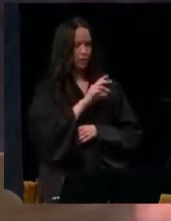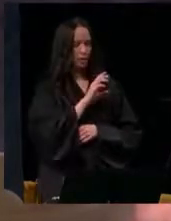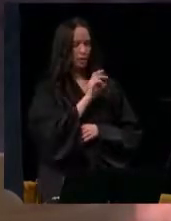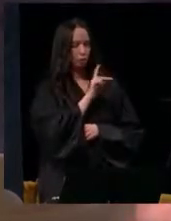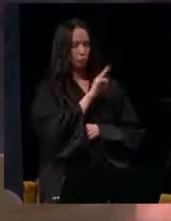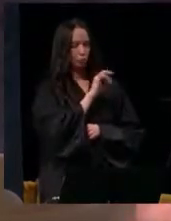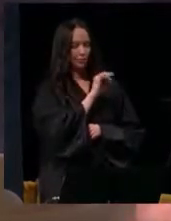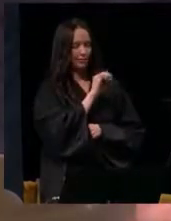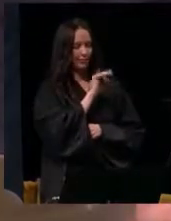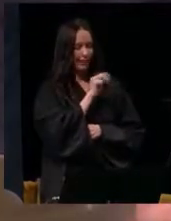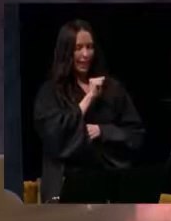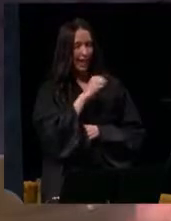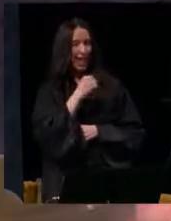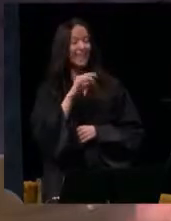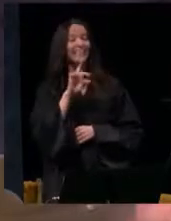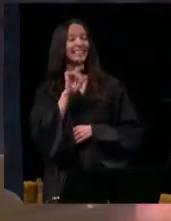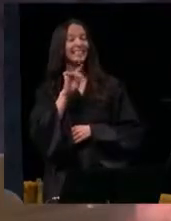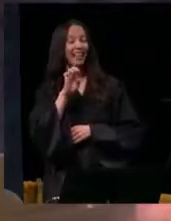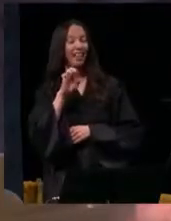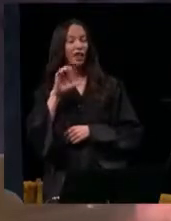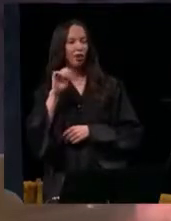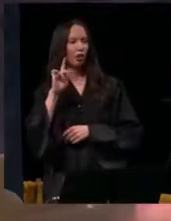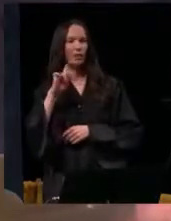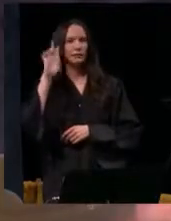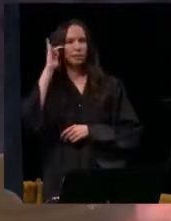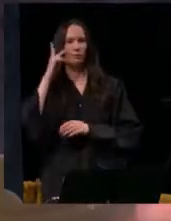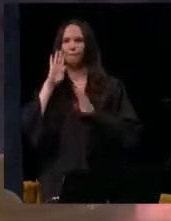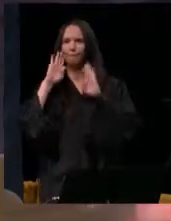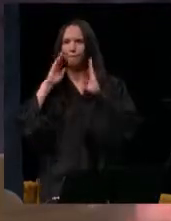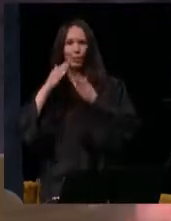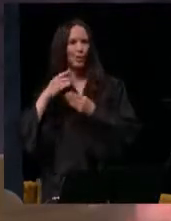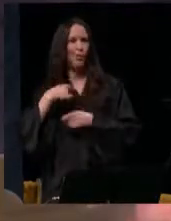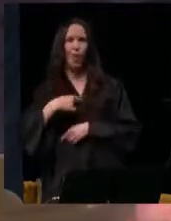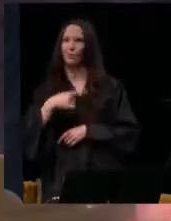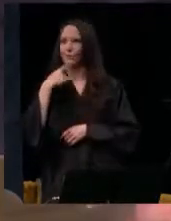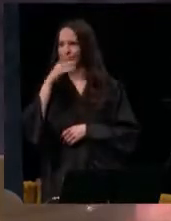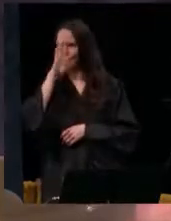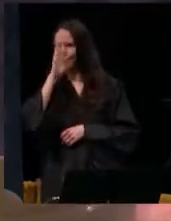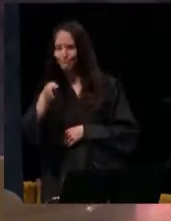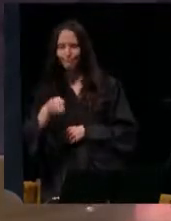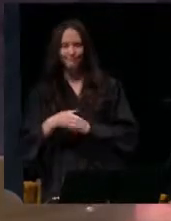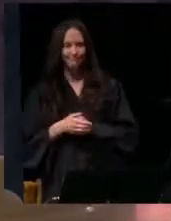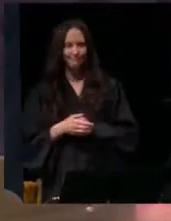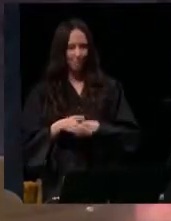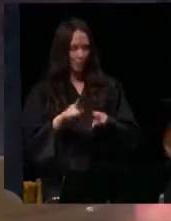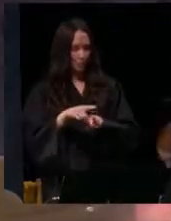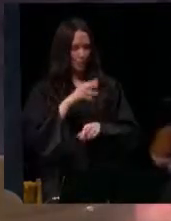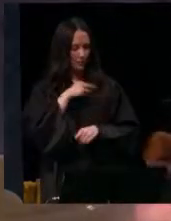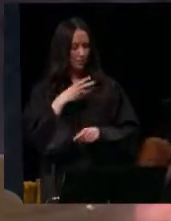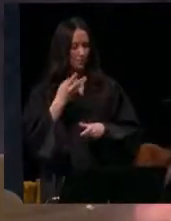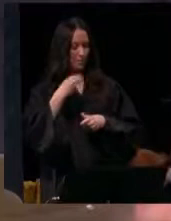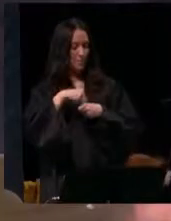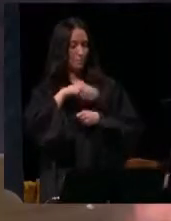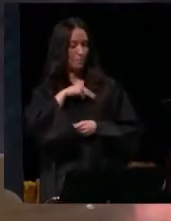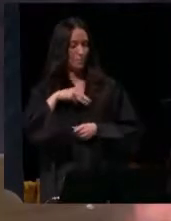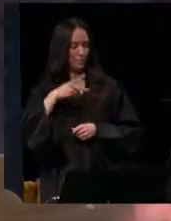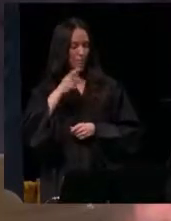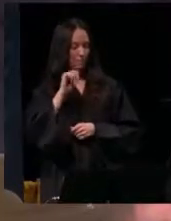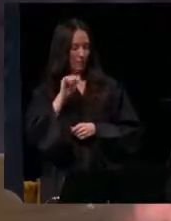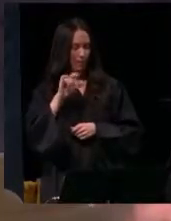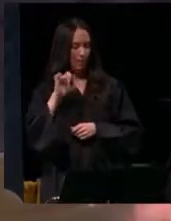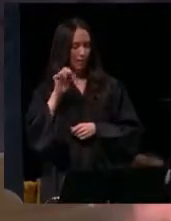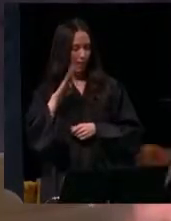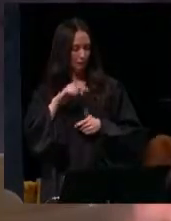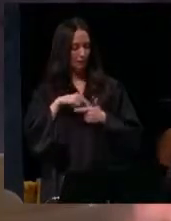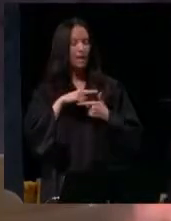He's one of the most politically vocal people I know and is never afraid to speak his mind. He's also the member of our philanthropy and youth club. He's an active